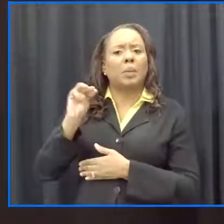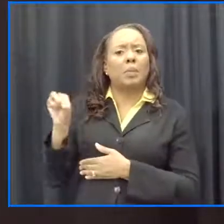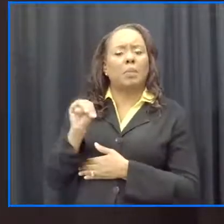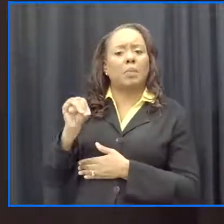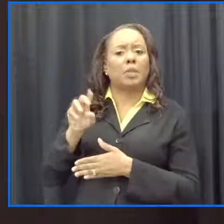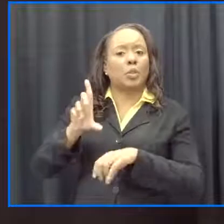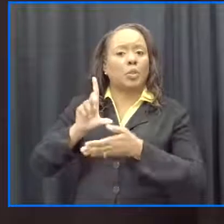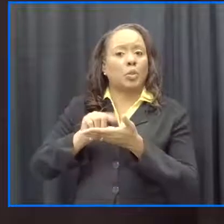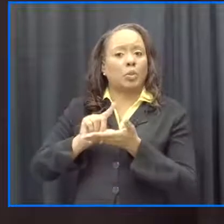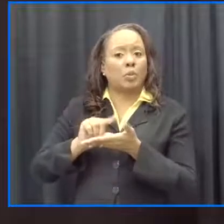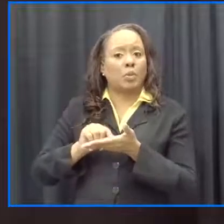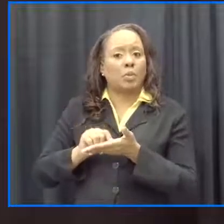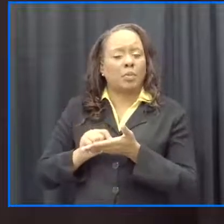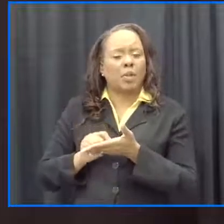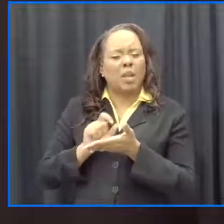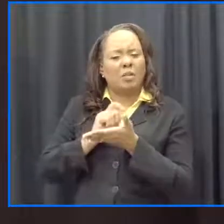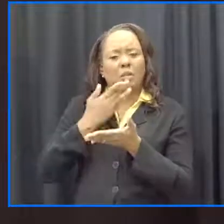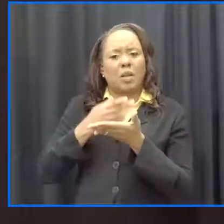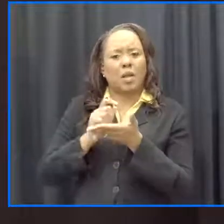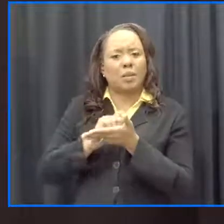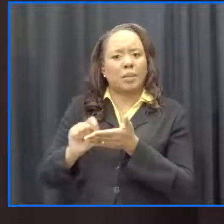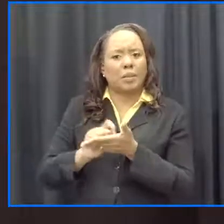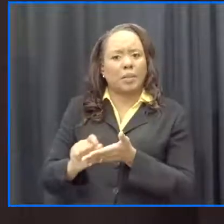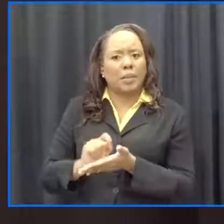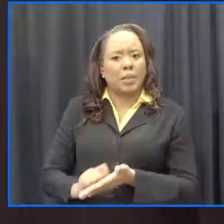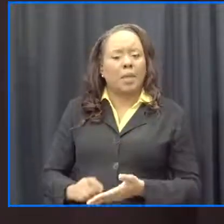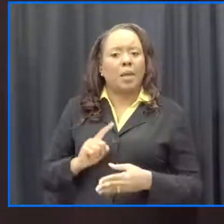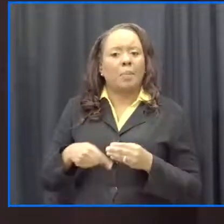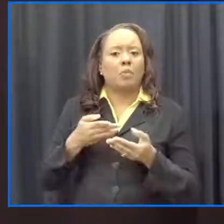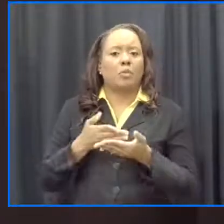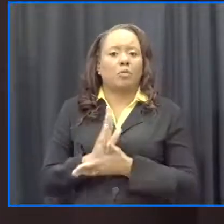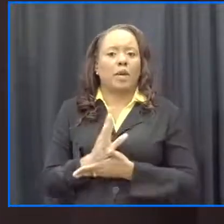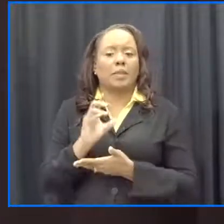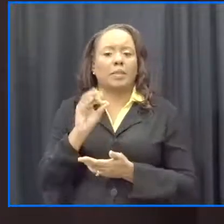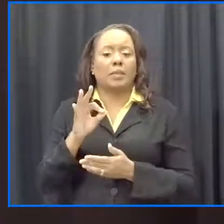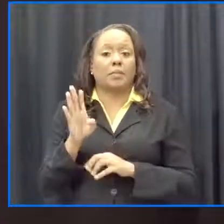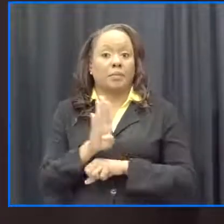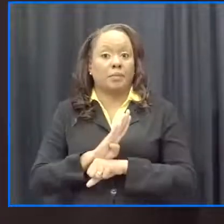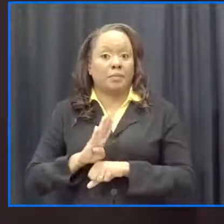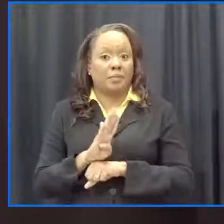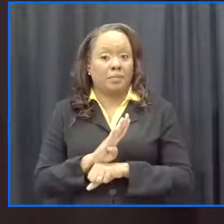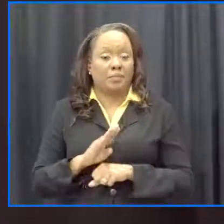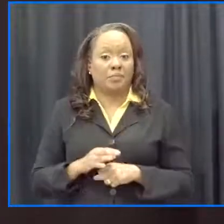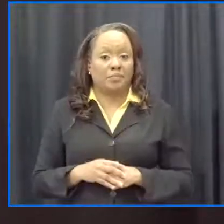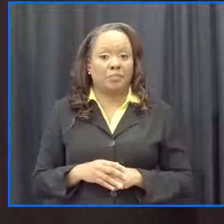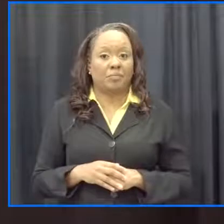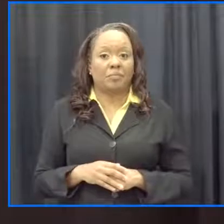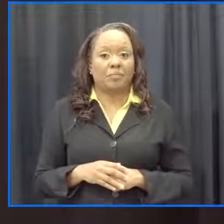the effect of treaties on the rights of Barbadians by an old